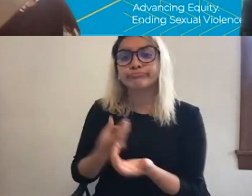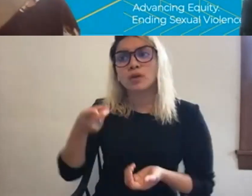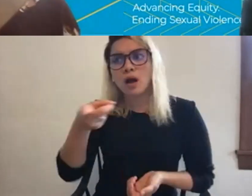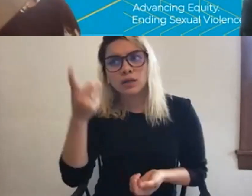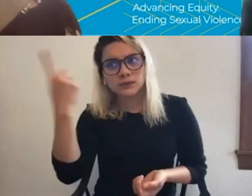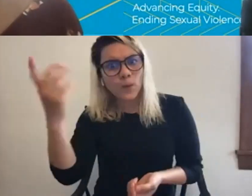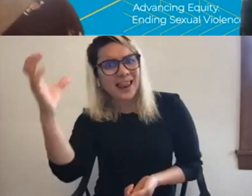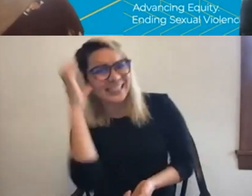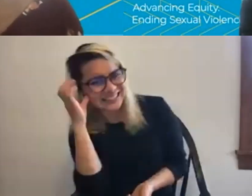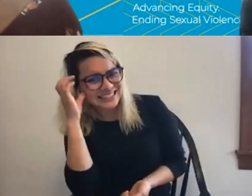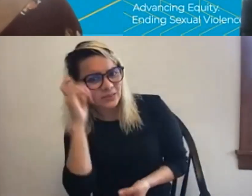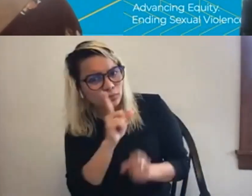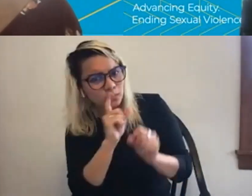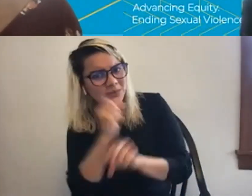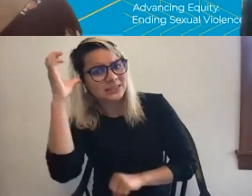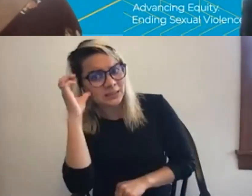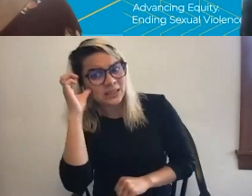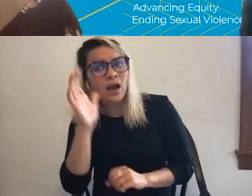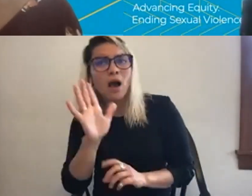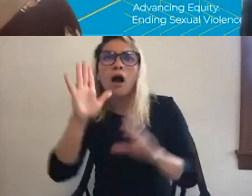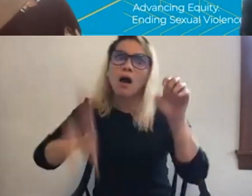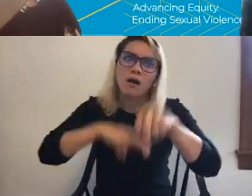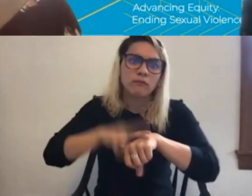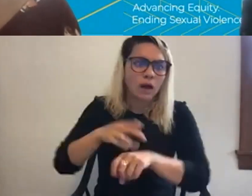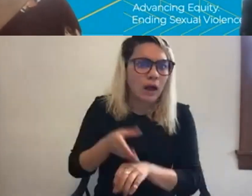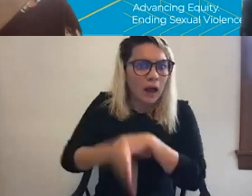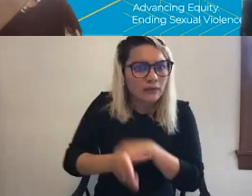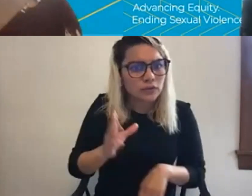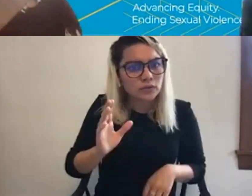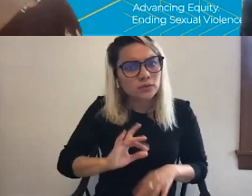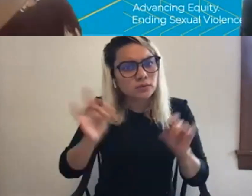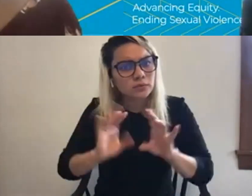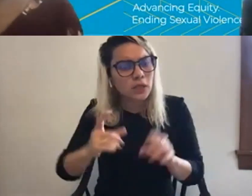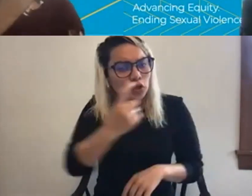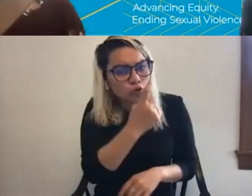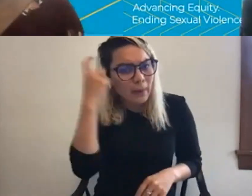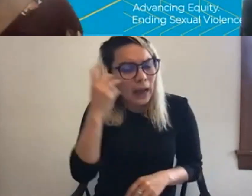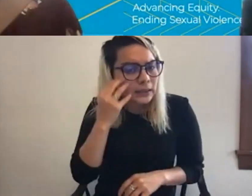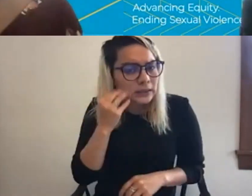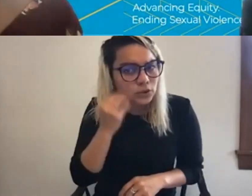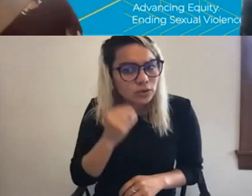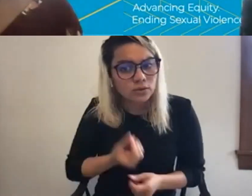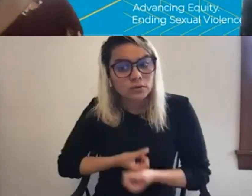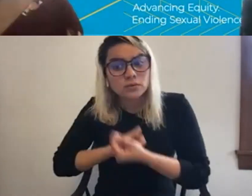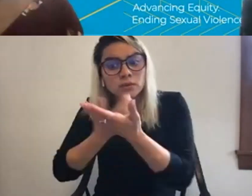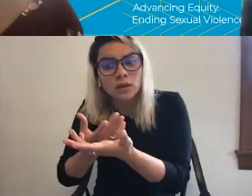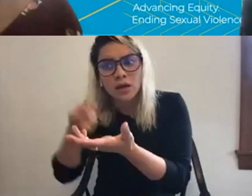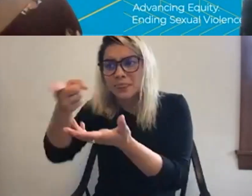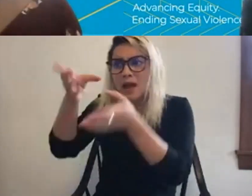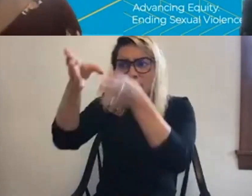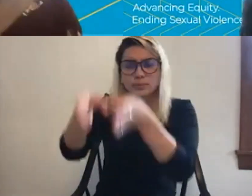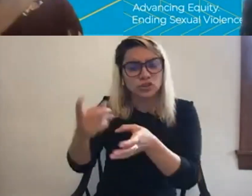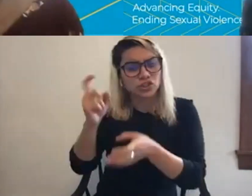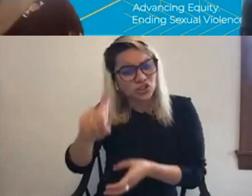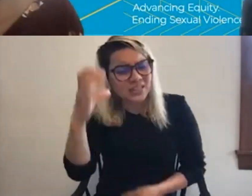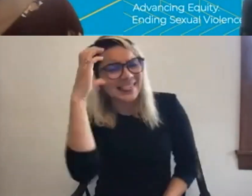especially after experiencing a traumatic experience. But in general, that your voice should be heard because you're